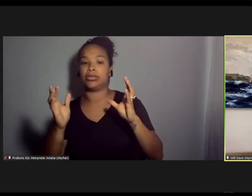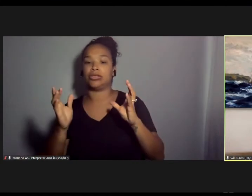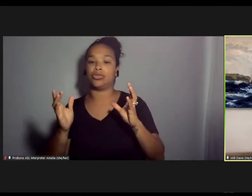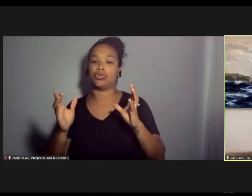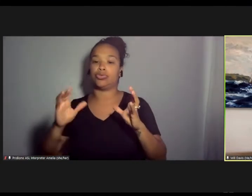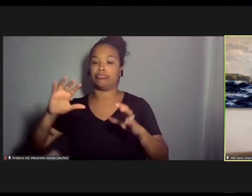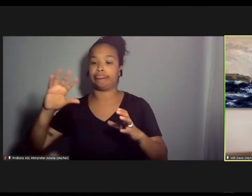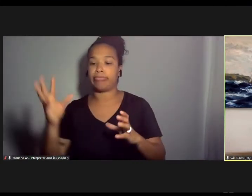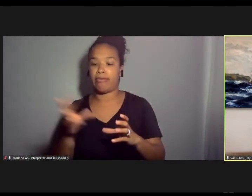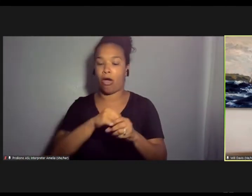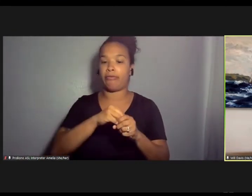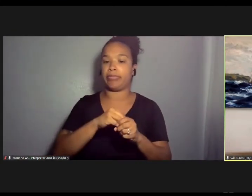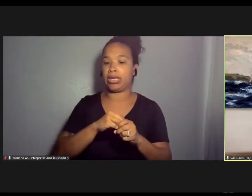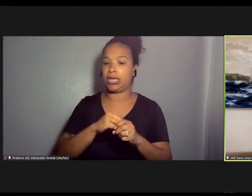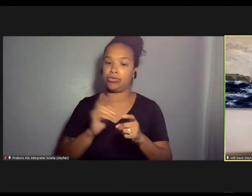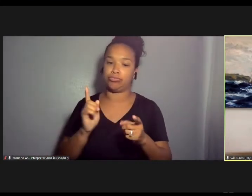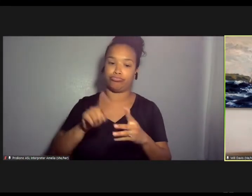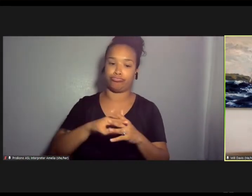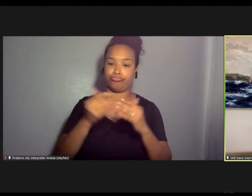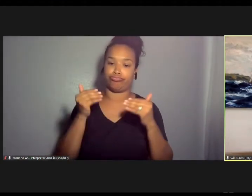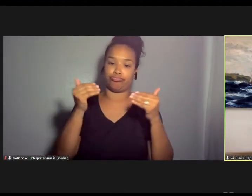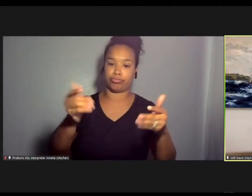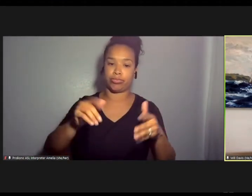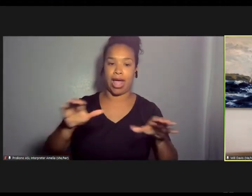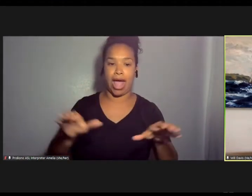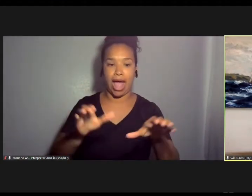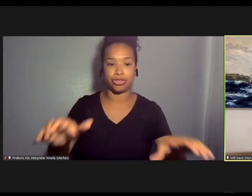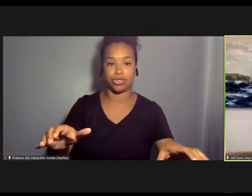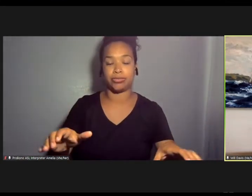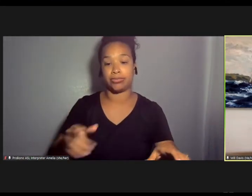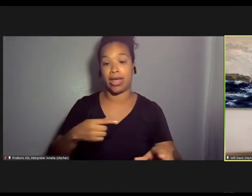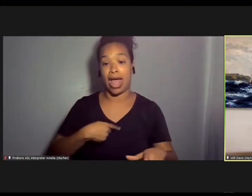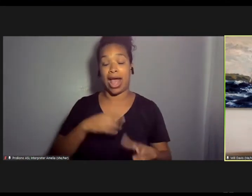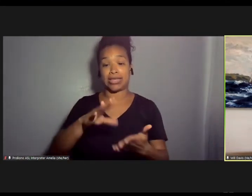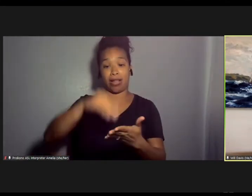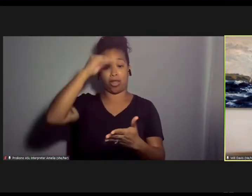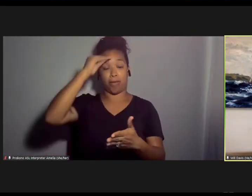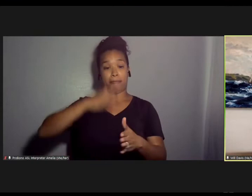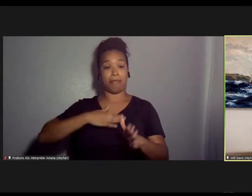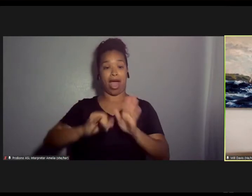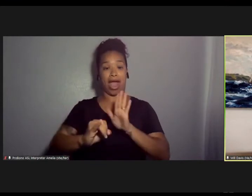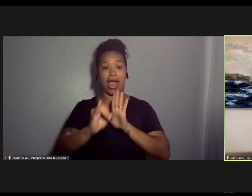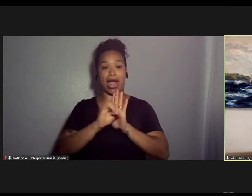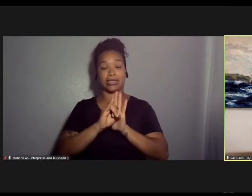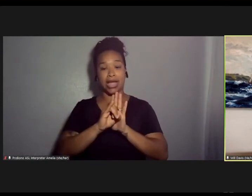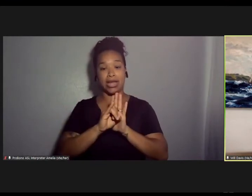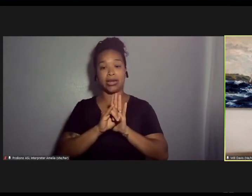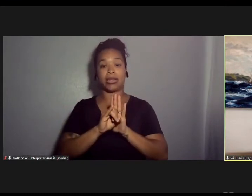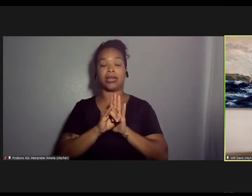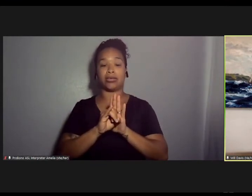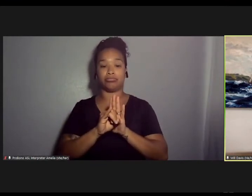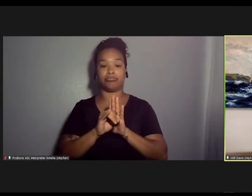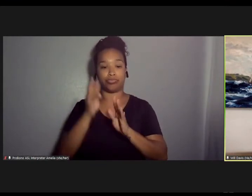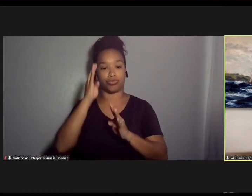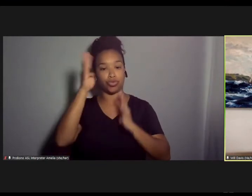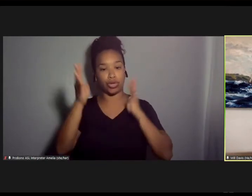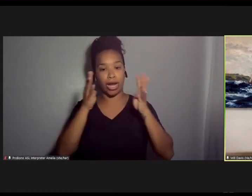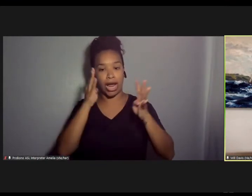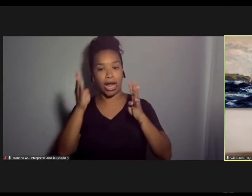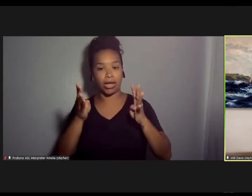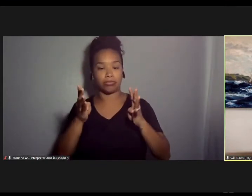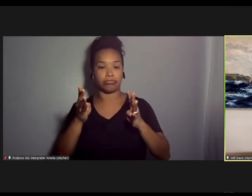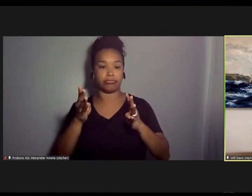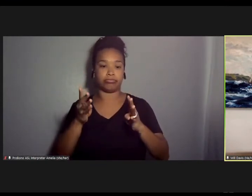action. As I have come into my own identity and pieced together the core values of what it means for me to be a